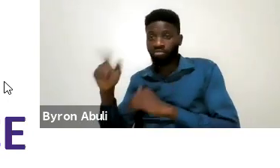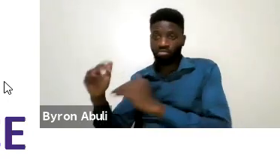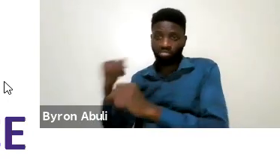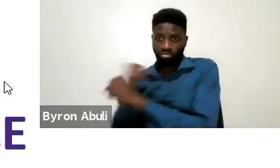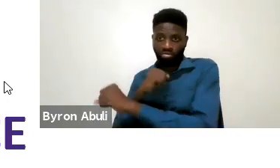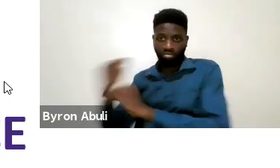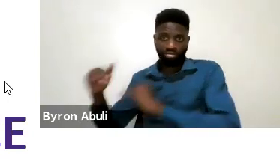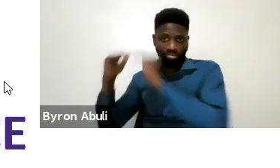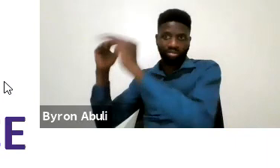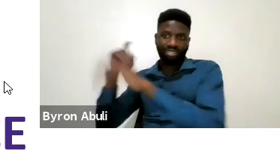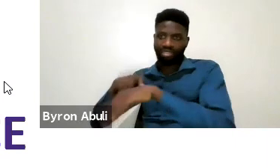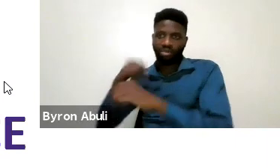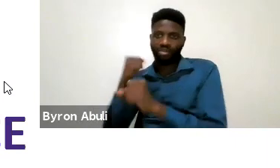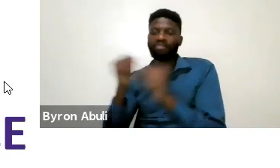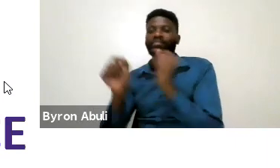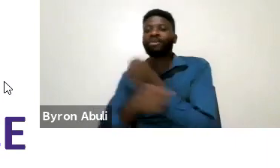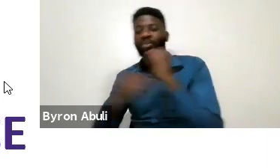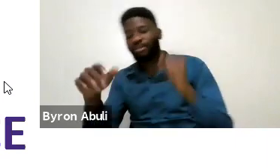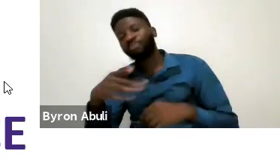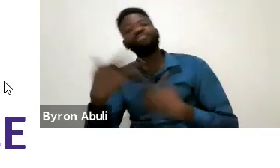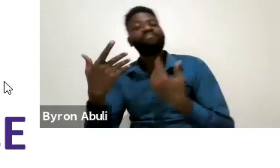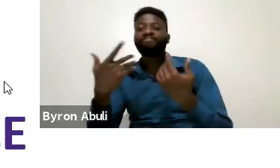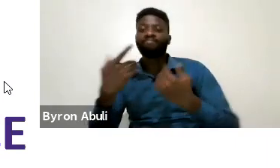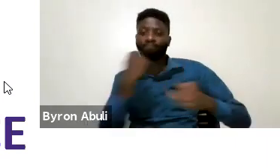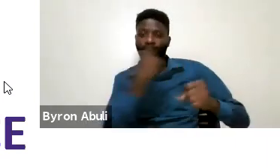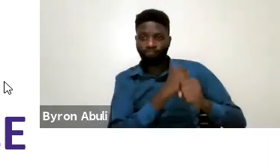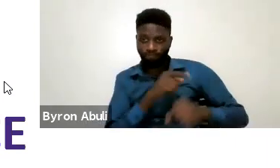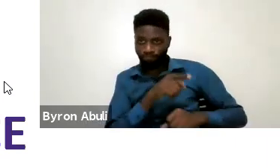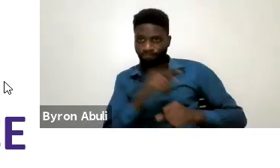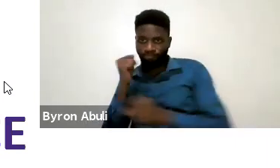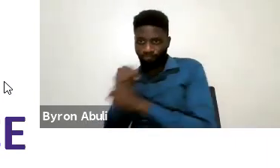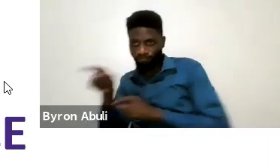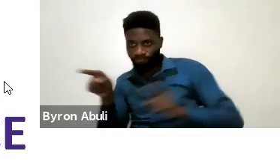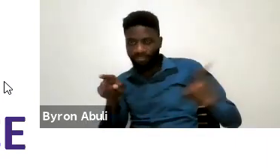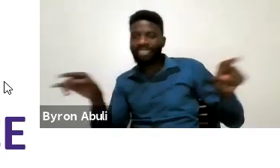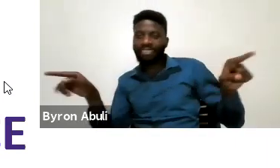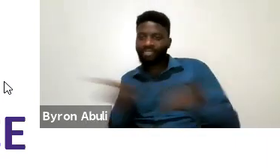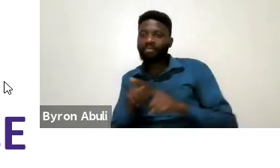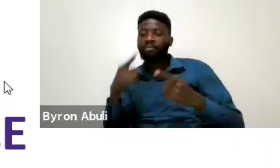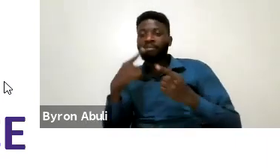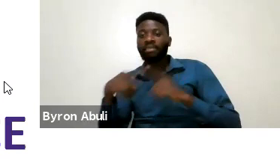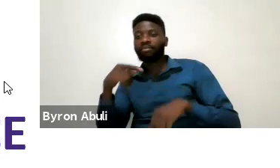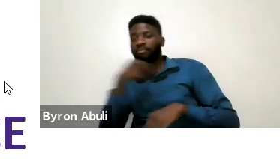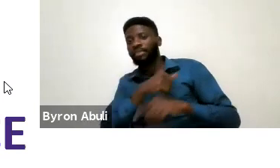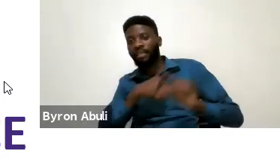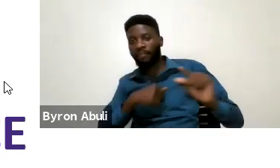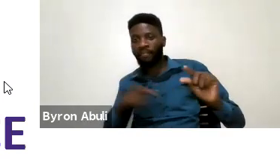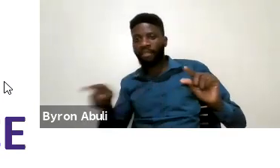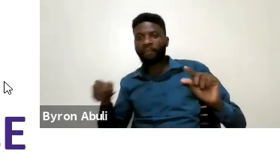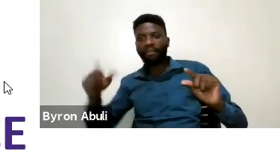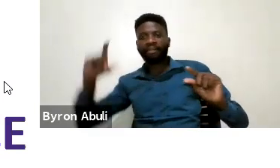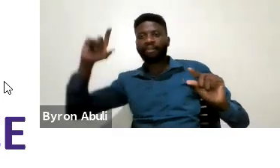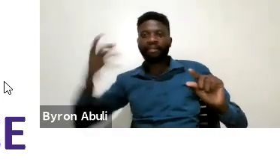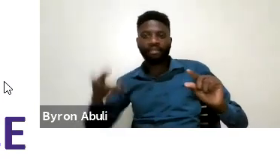Not being paid the same as somebody doing the same job with the same experience and qualification. This happens a lot to women, whereby you'll find that,